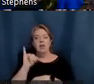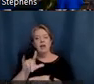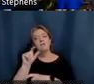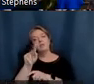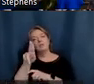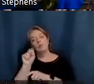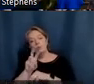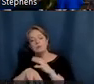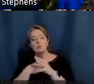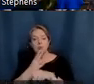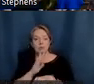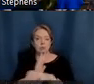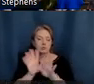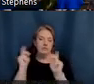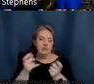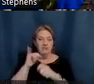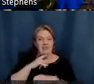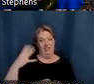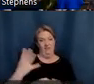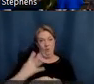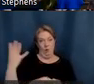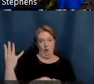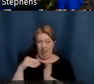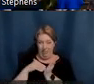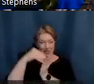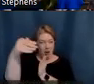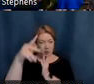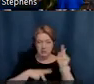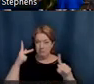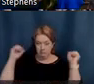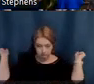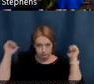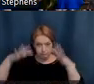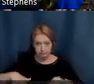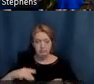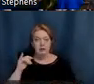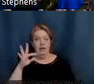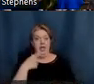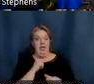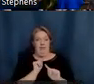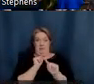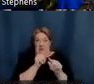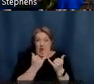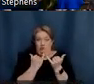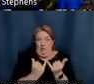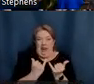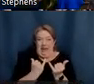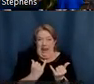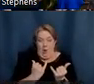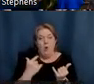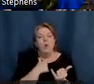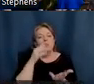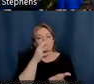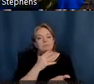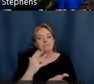that brings thousands to this city. If we were in Bloomington right now, and I mean literally right now, we'd be enjoying